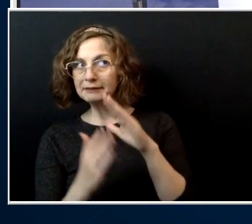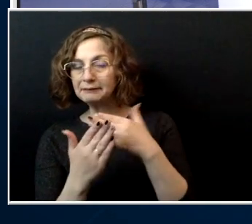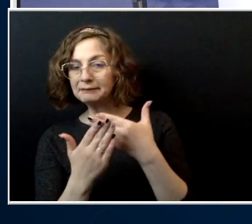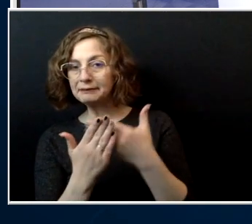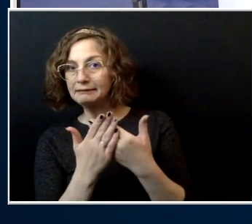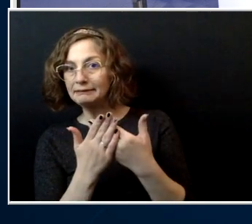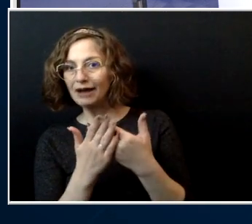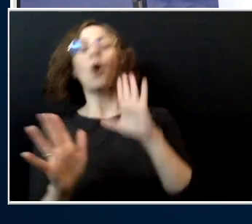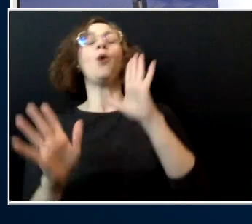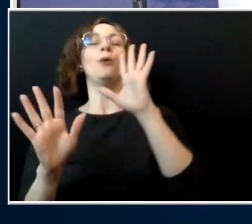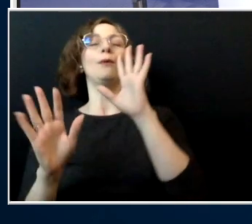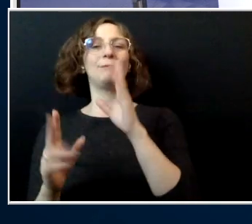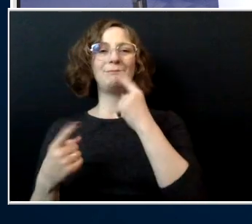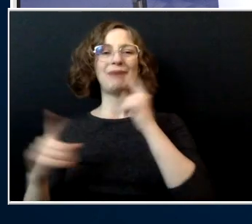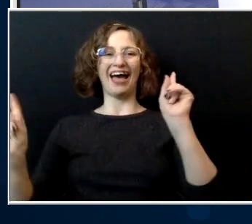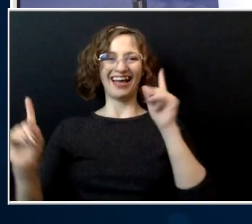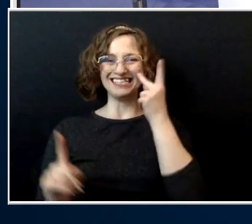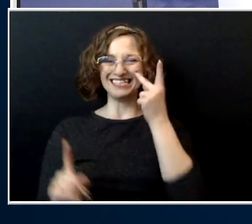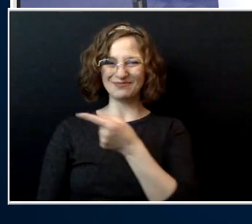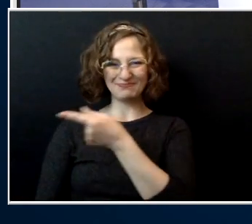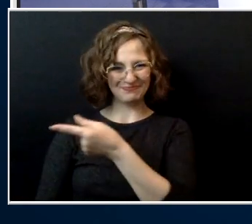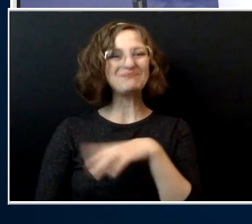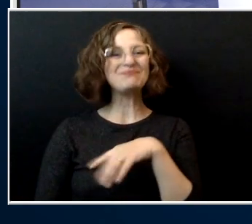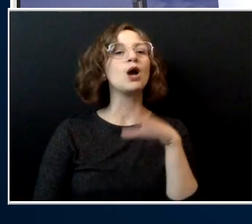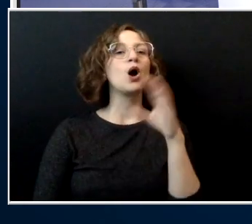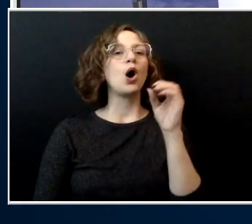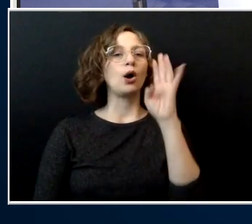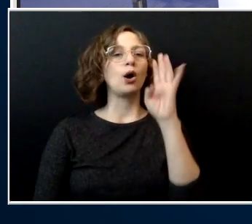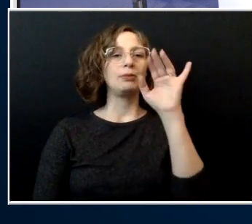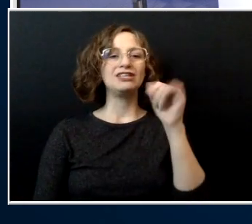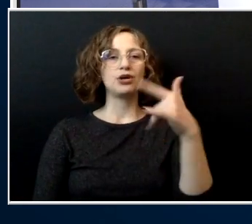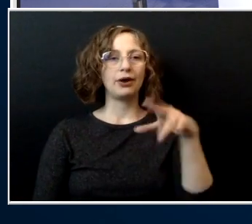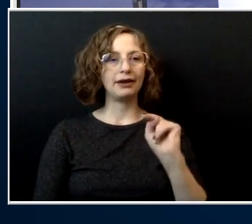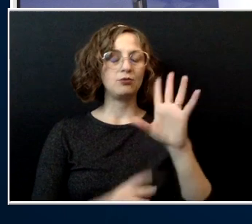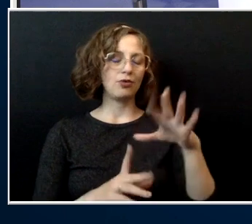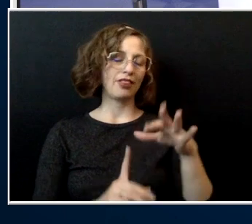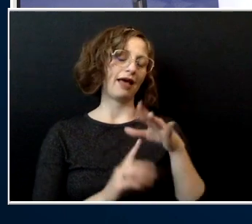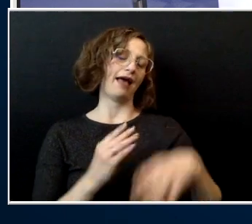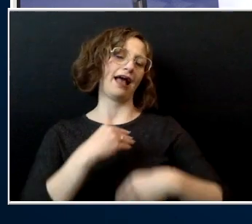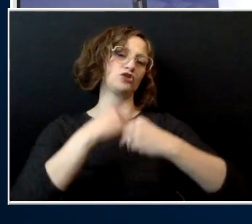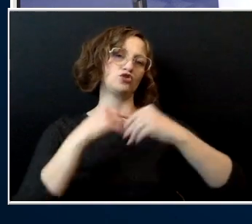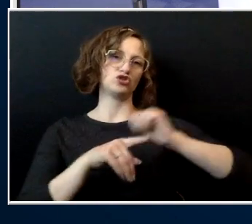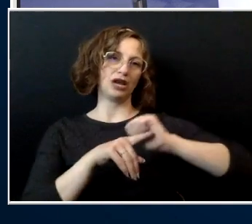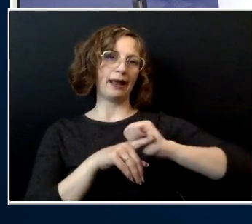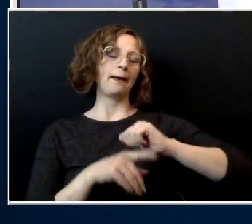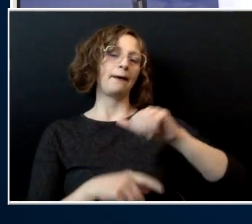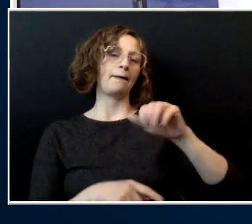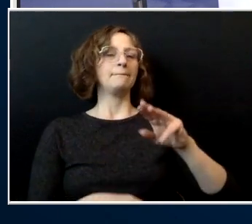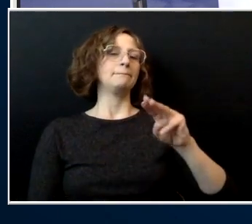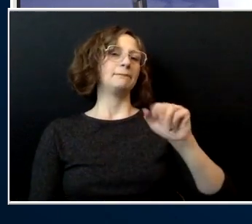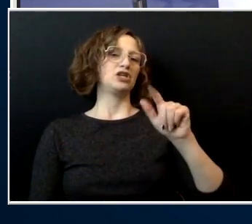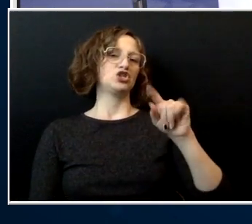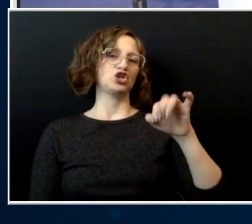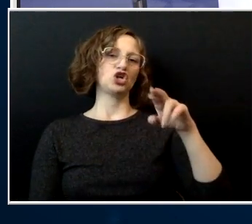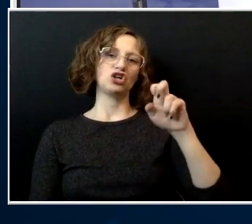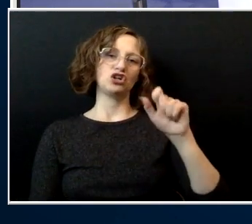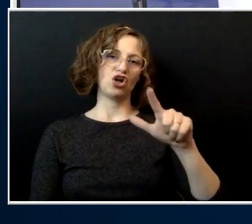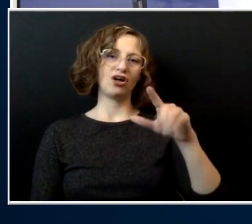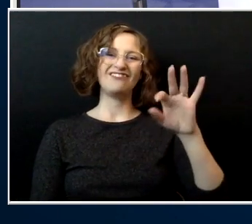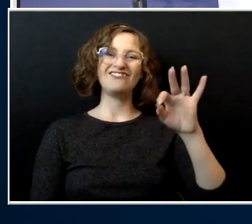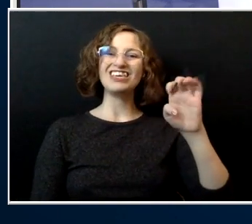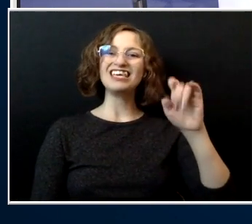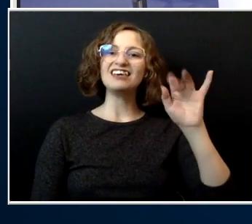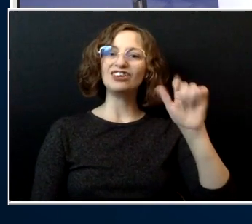is. Awesome. An OBGYN with extra training in maternal fetal medicine. I know he had a little clinical work to do this morning. And most importantly, Jennifer